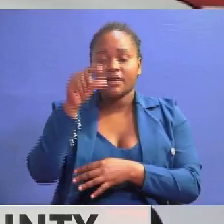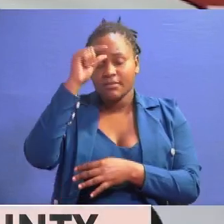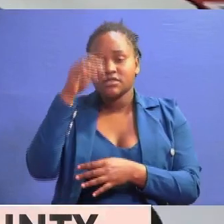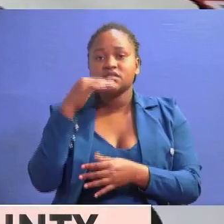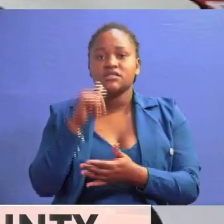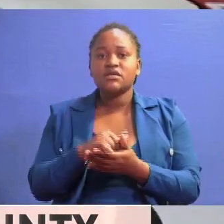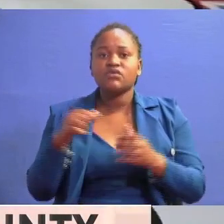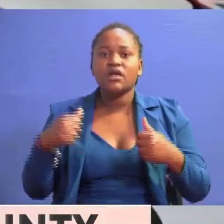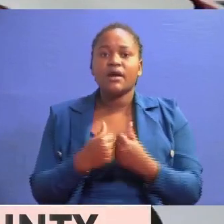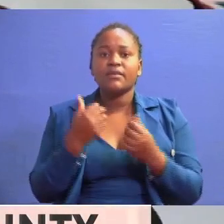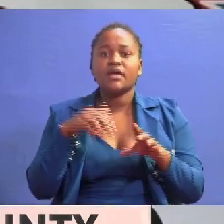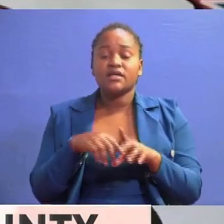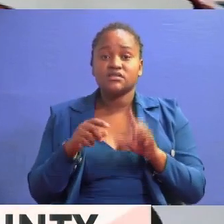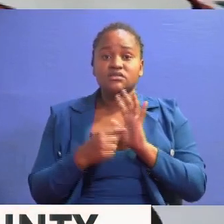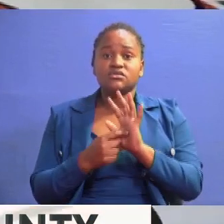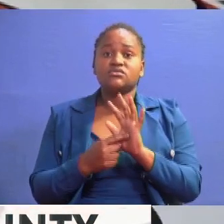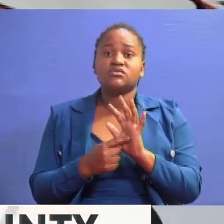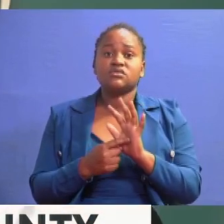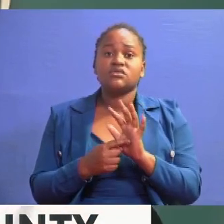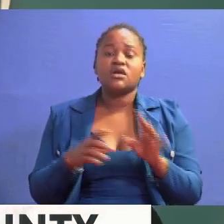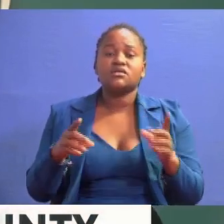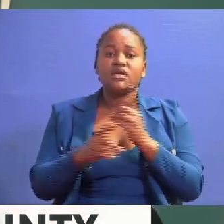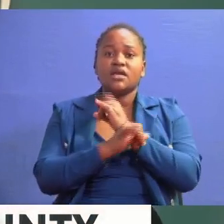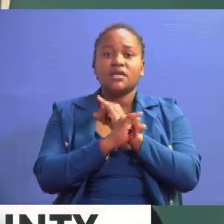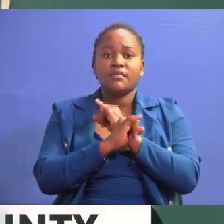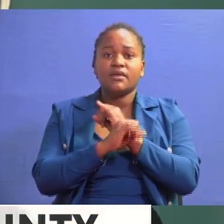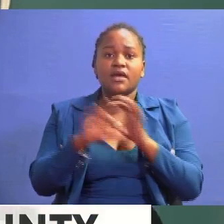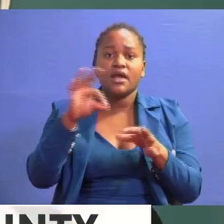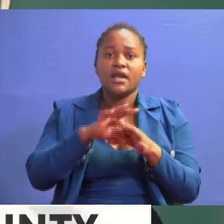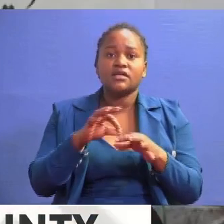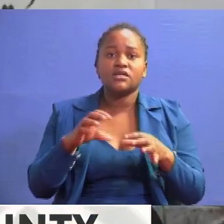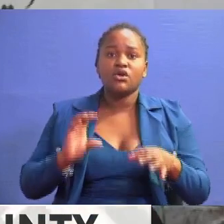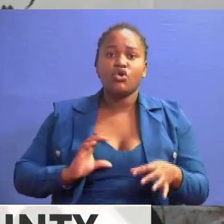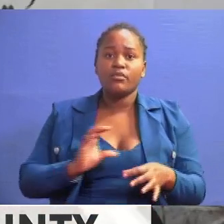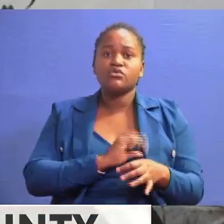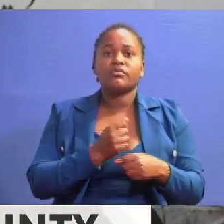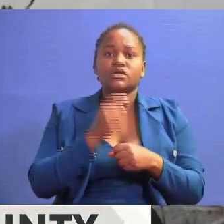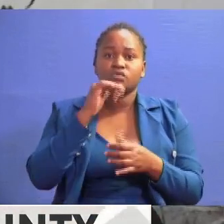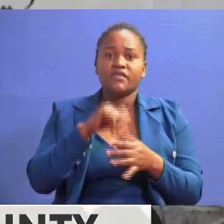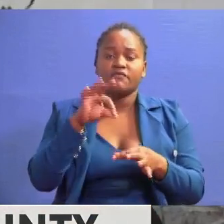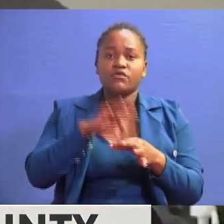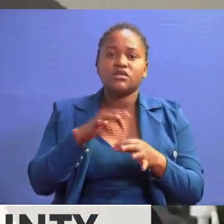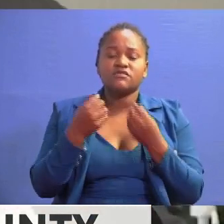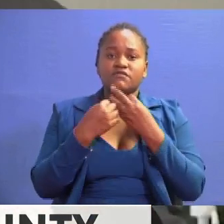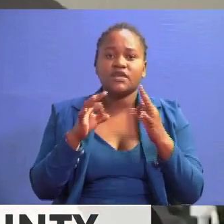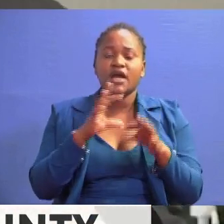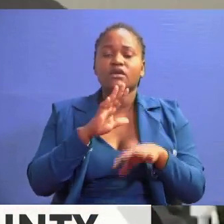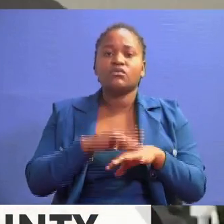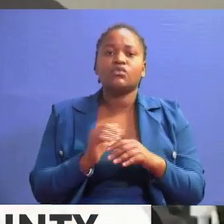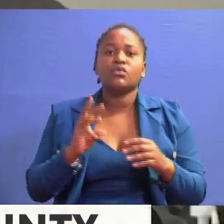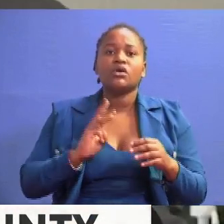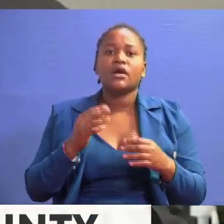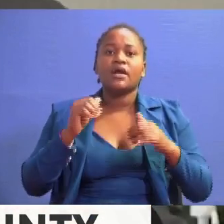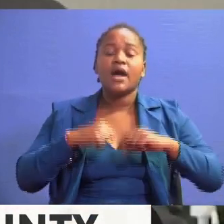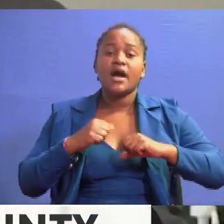will happen as scheduled, but that it's up to the Independent Election Commission to ensure the vote is free and fair. We cannot